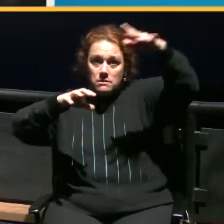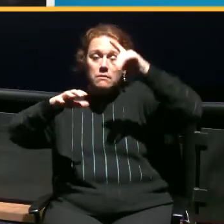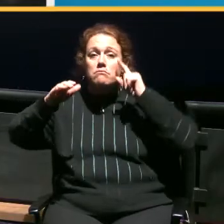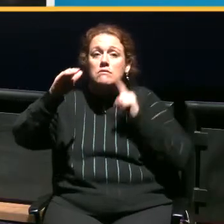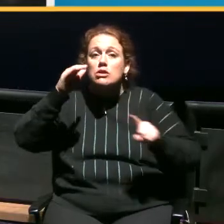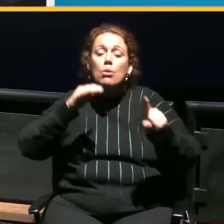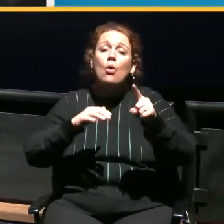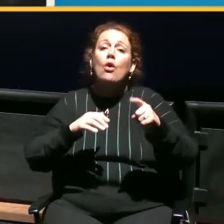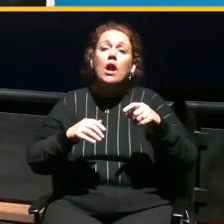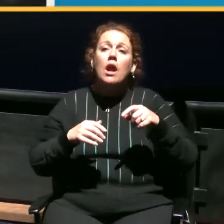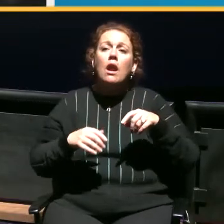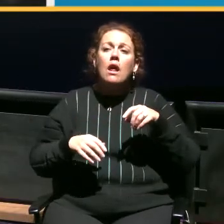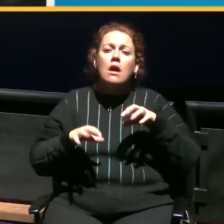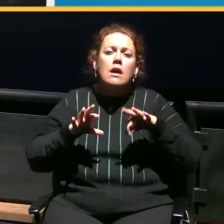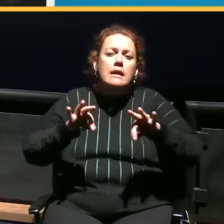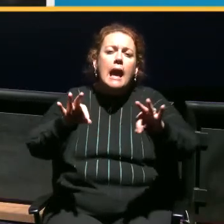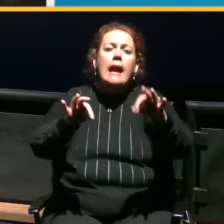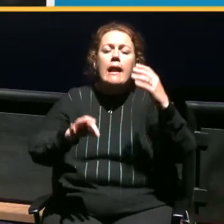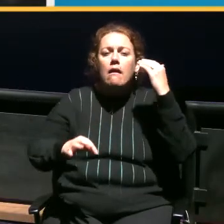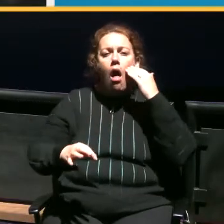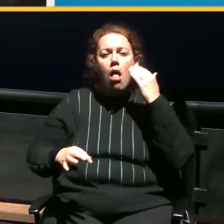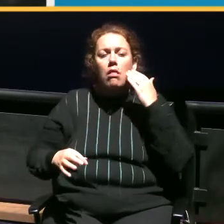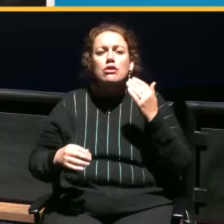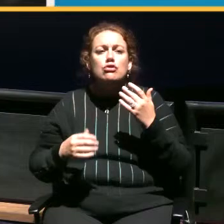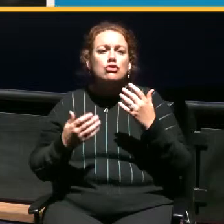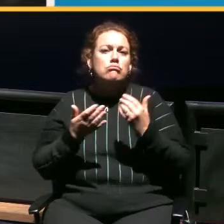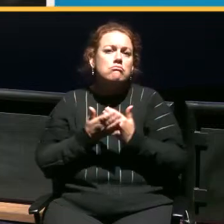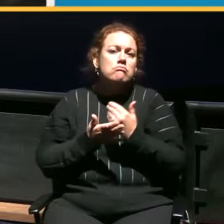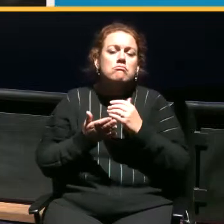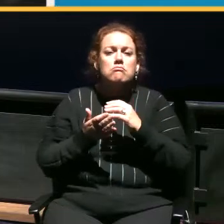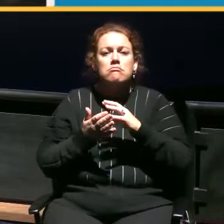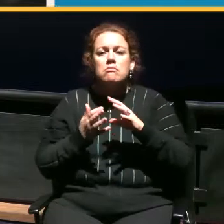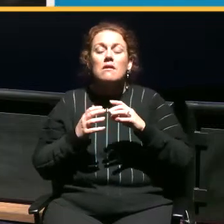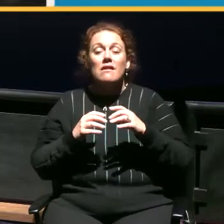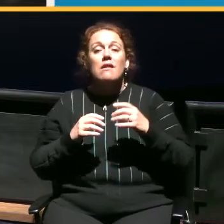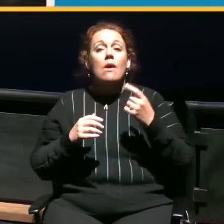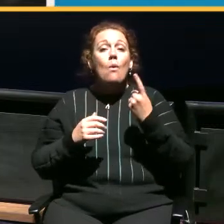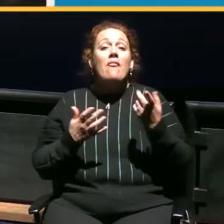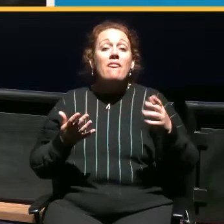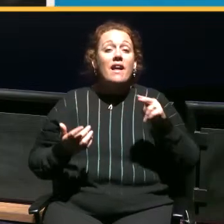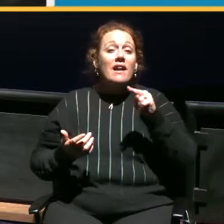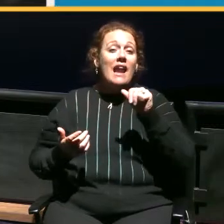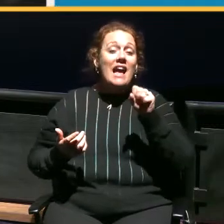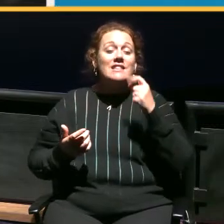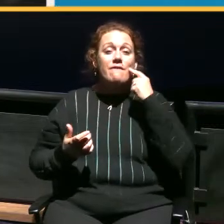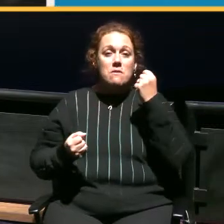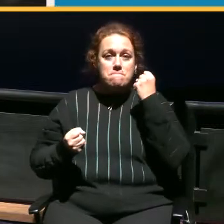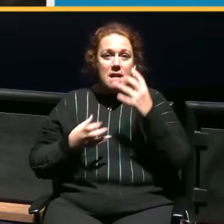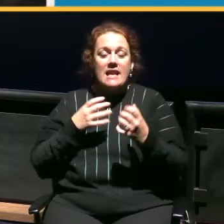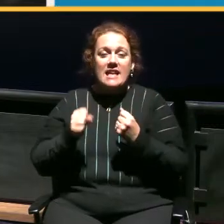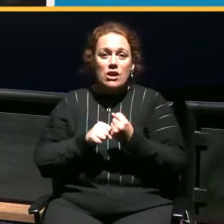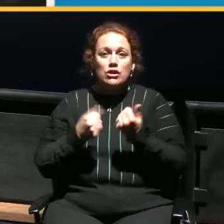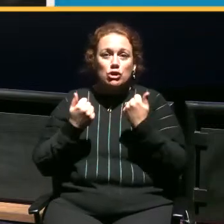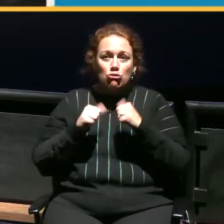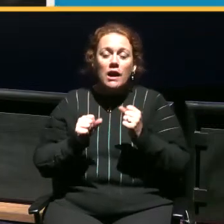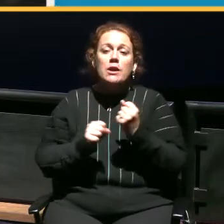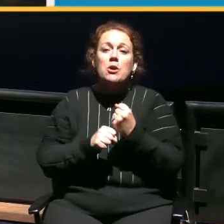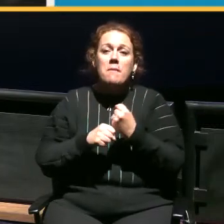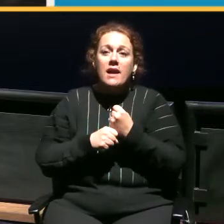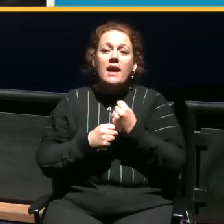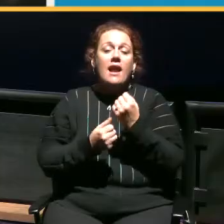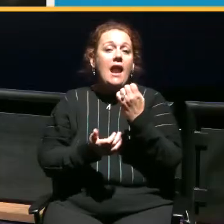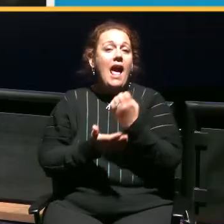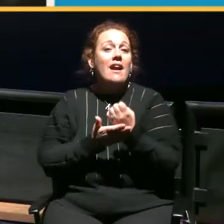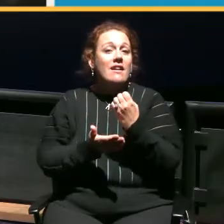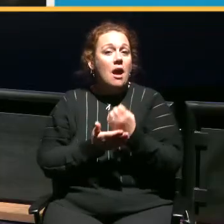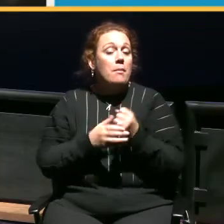as well. I think one of the things that they were trying to do for many years at NASA was also make it economically viable as a